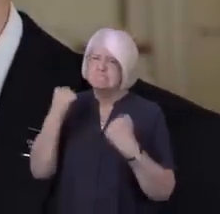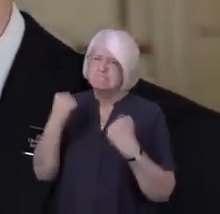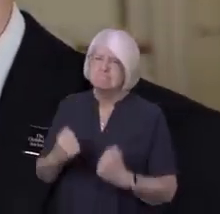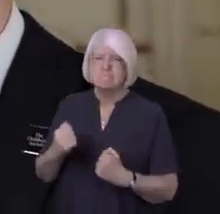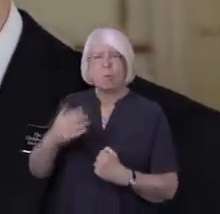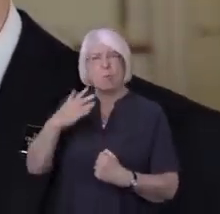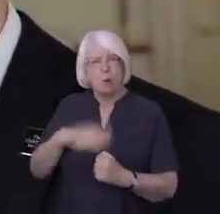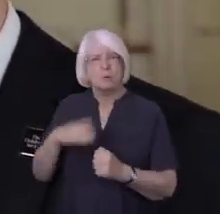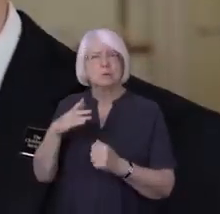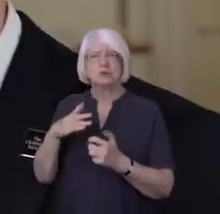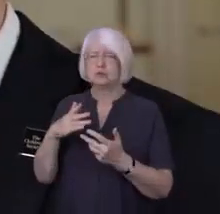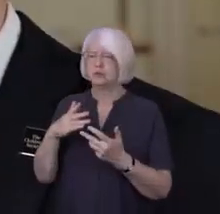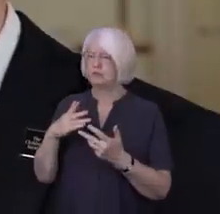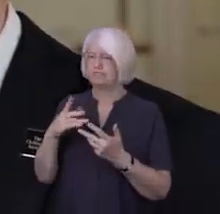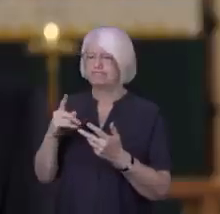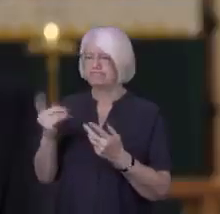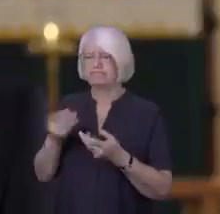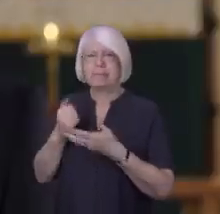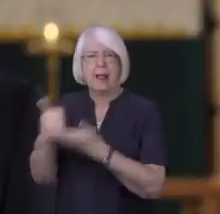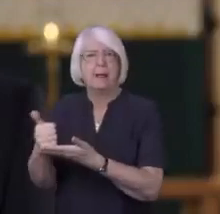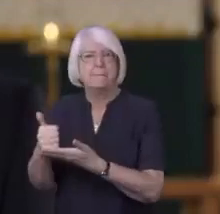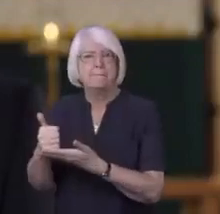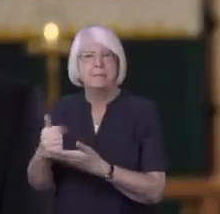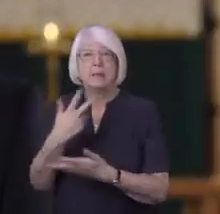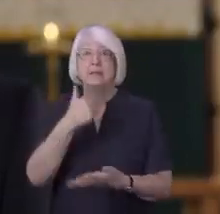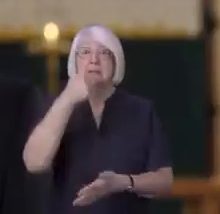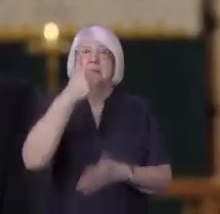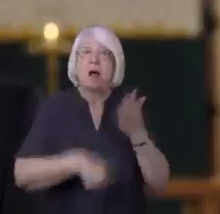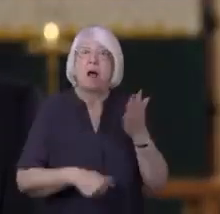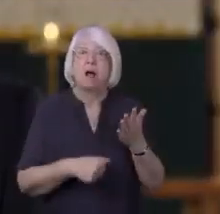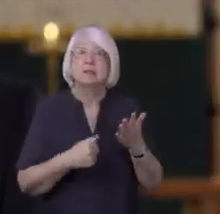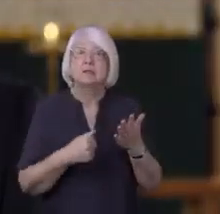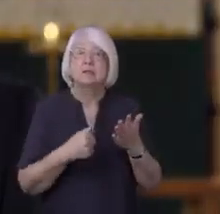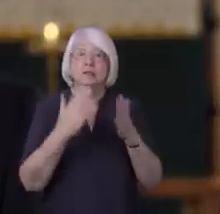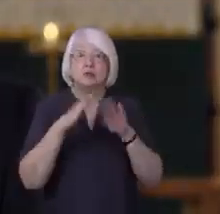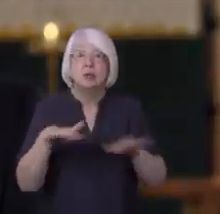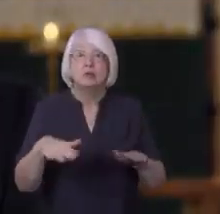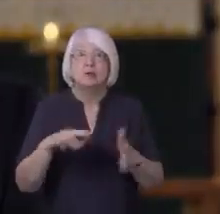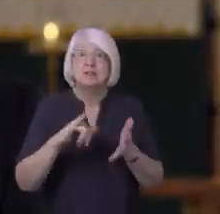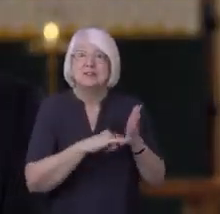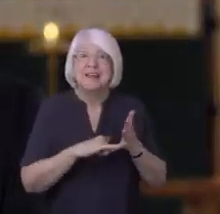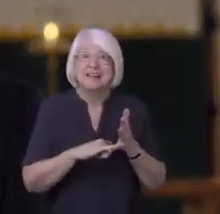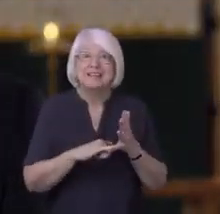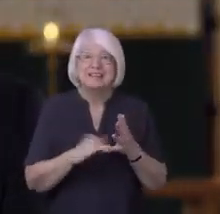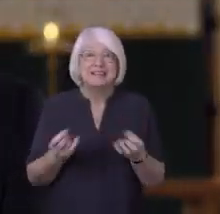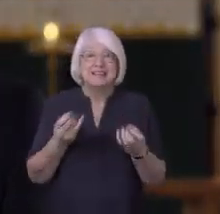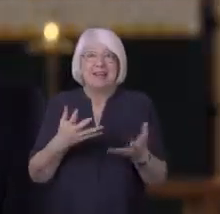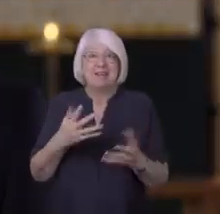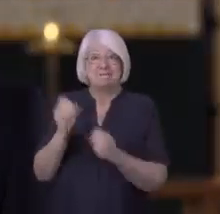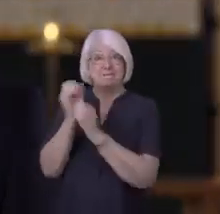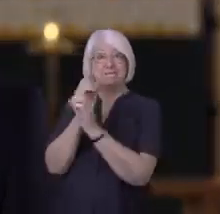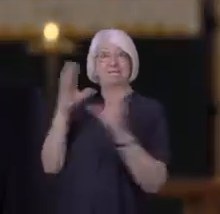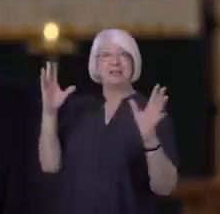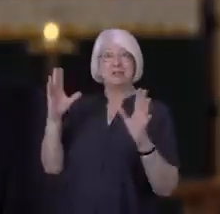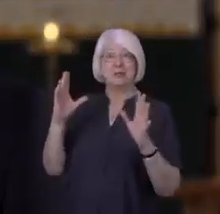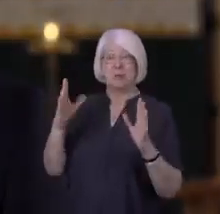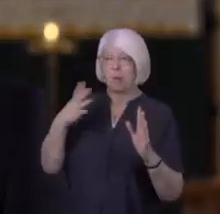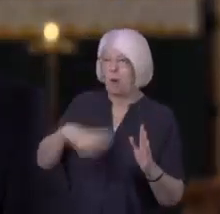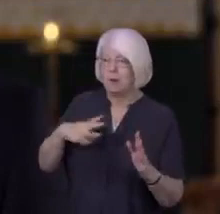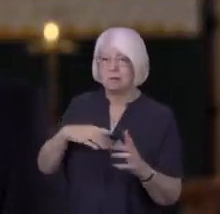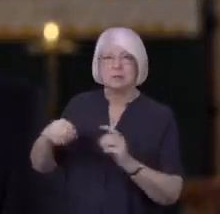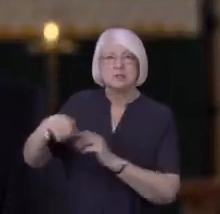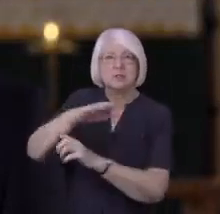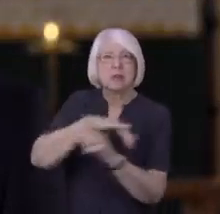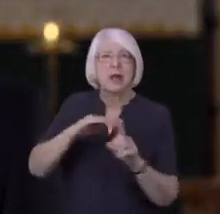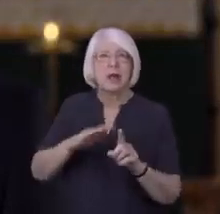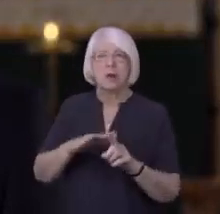about it. And he started the Children's Society. And he gave us a big, bold vision to build a society for all children, where no